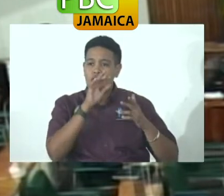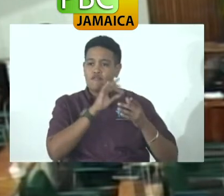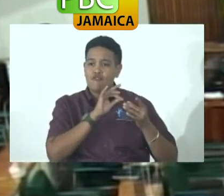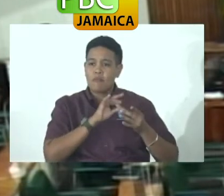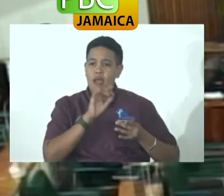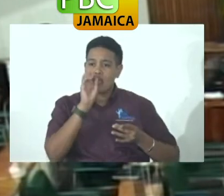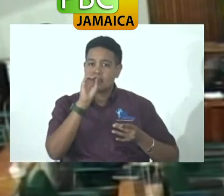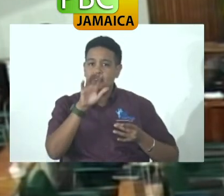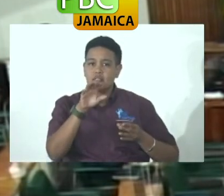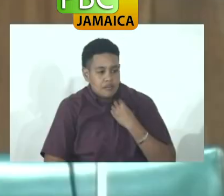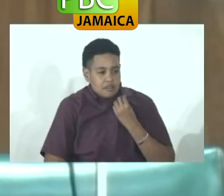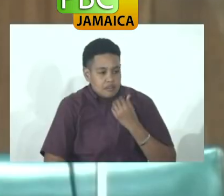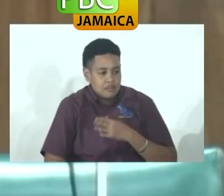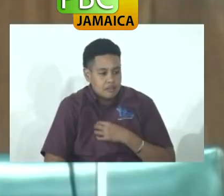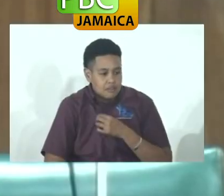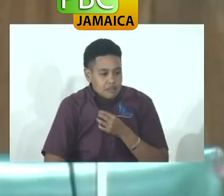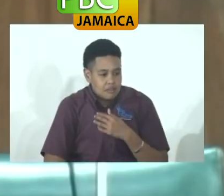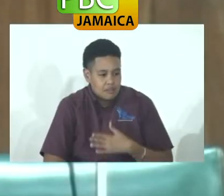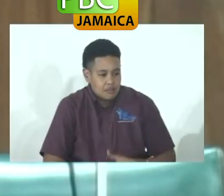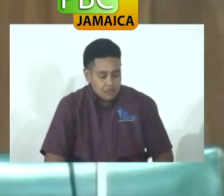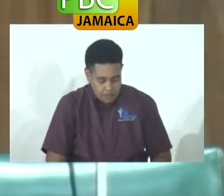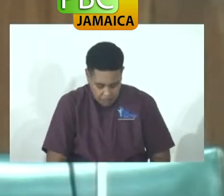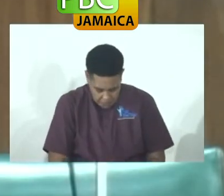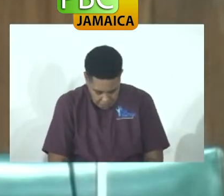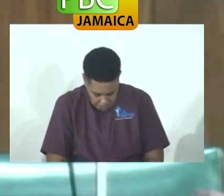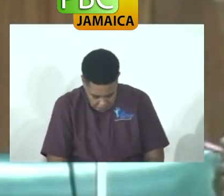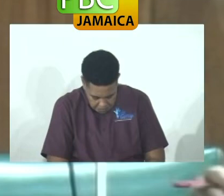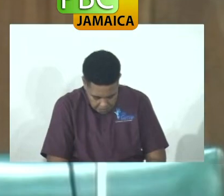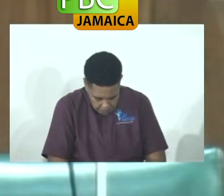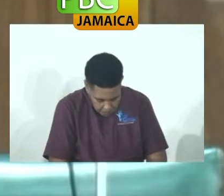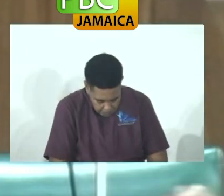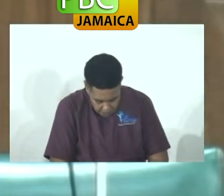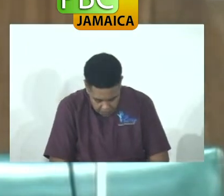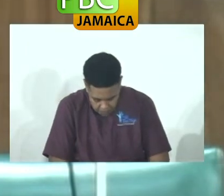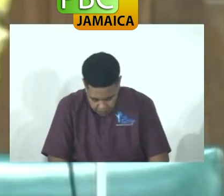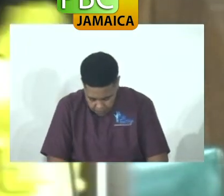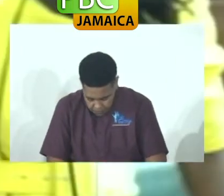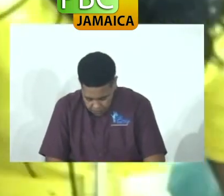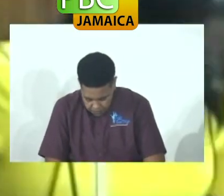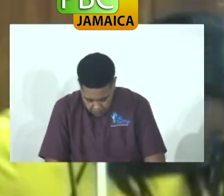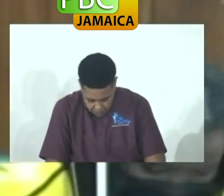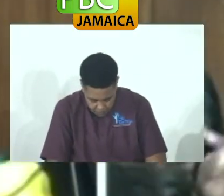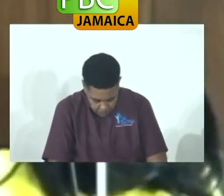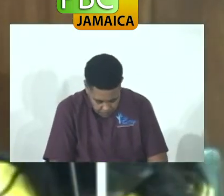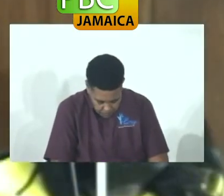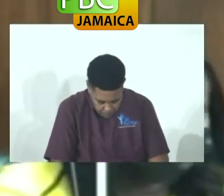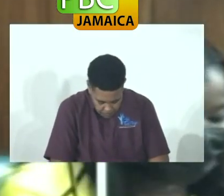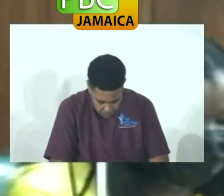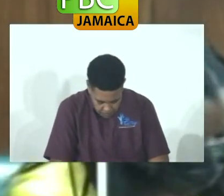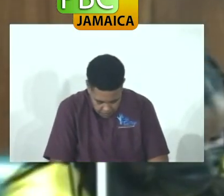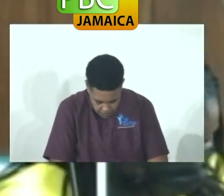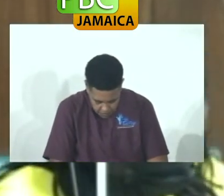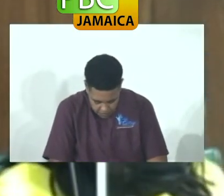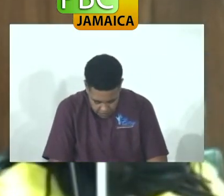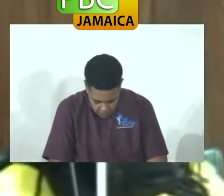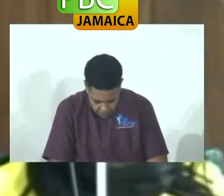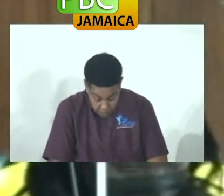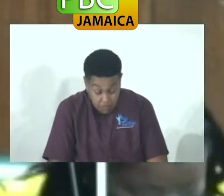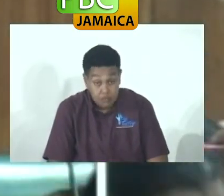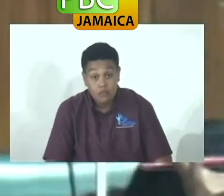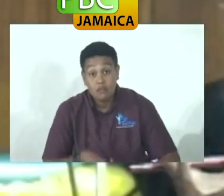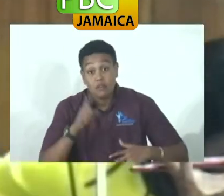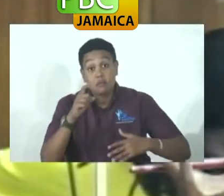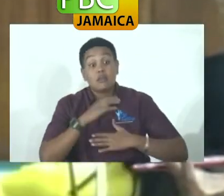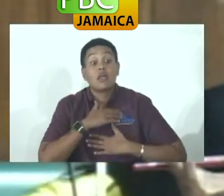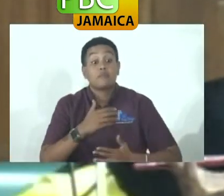that along with our Patent and Designs Act, which we passed here recently, it does make,